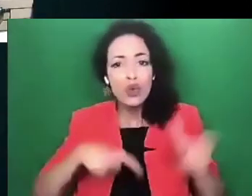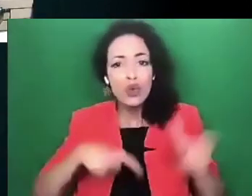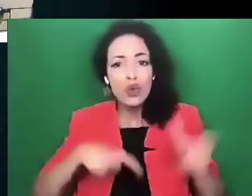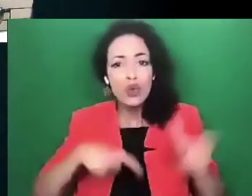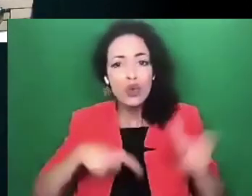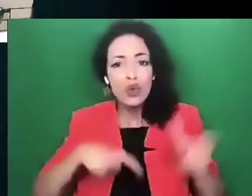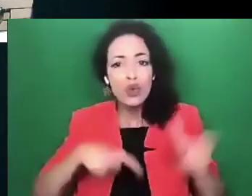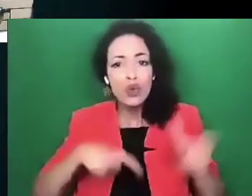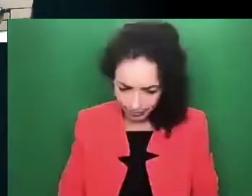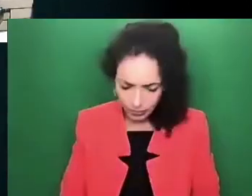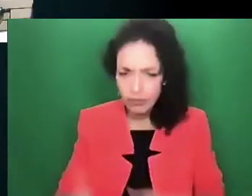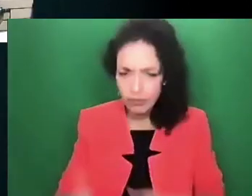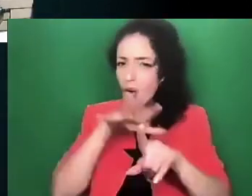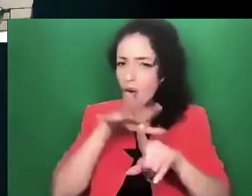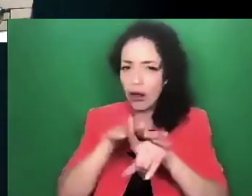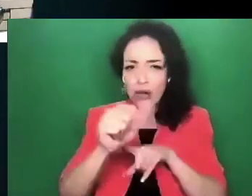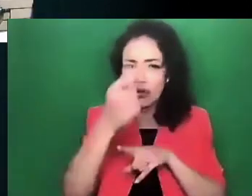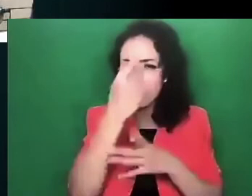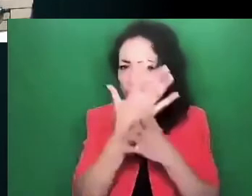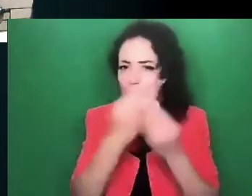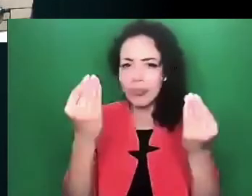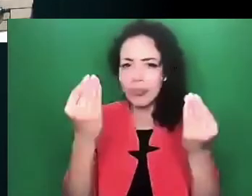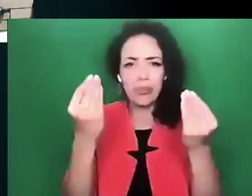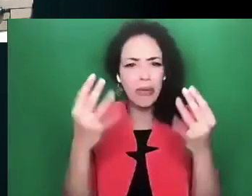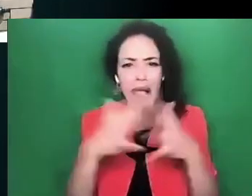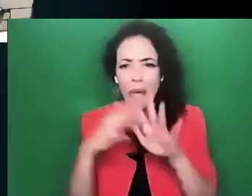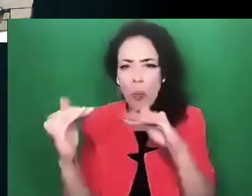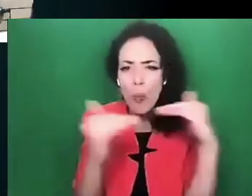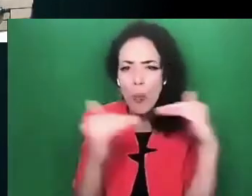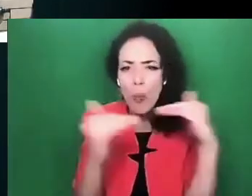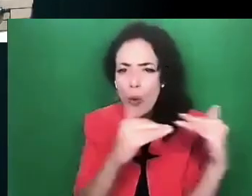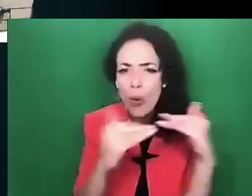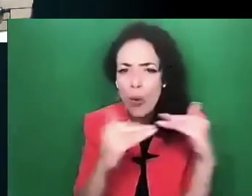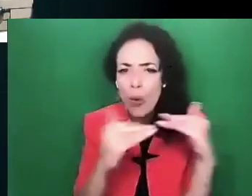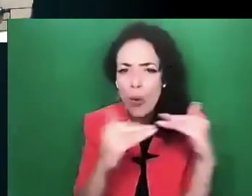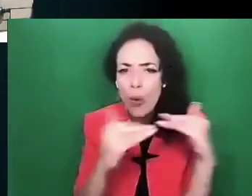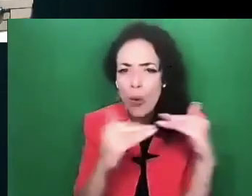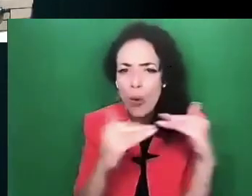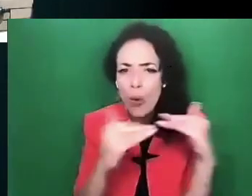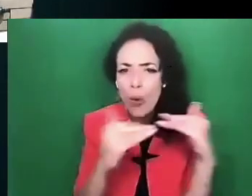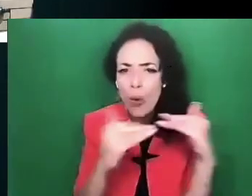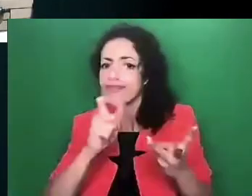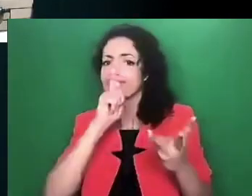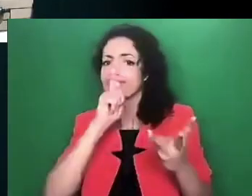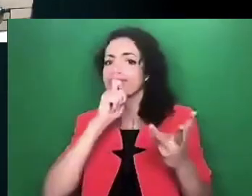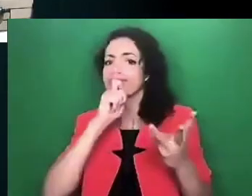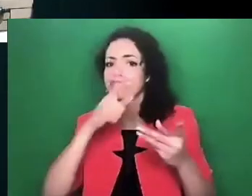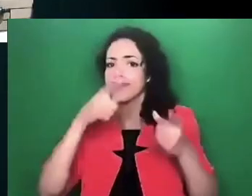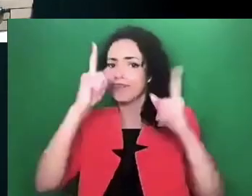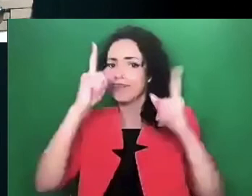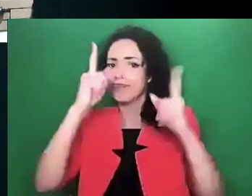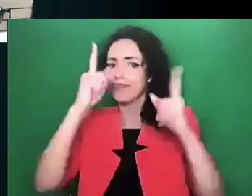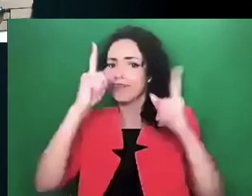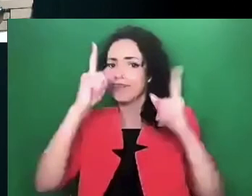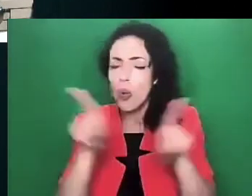war, as has happened in Iraq, or through neglect, through censorship, even just through the brutality of fashion, art